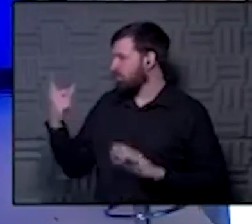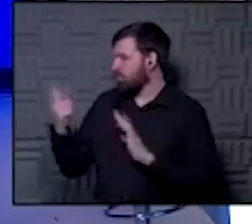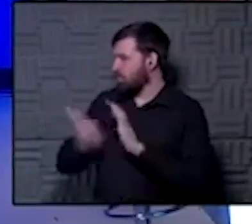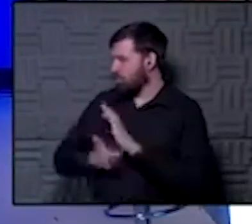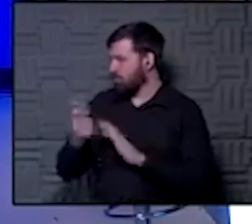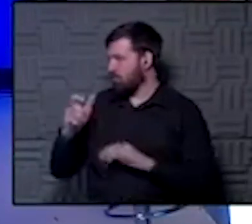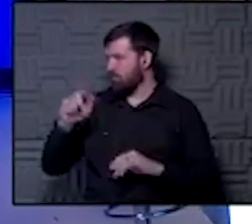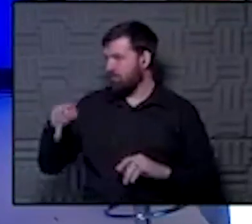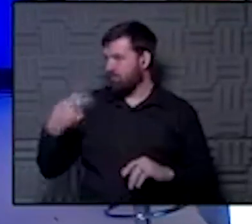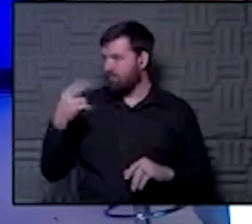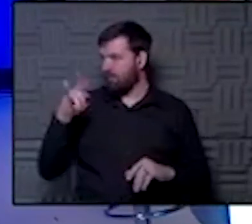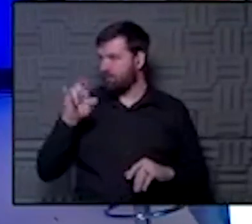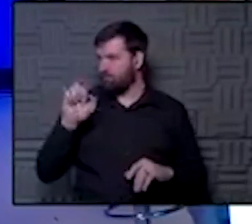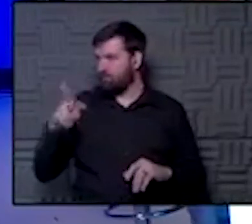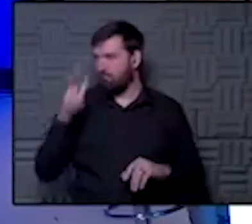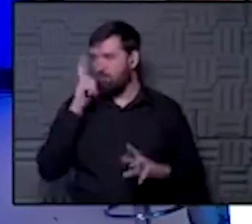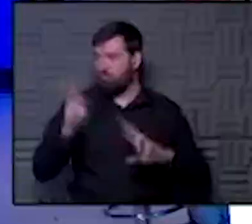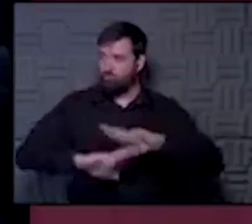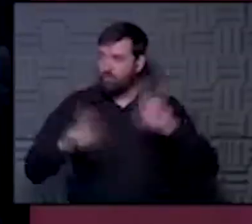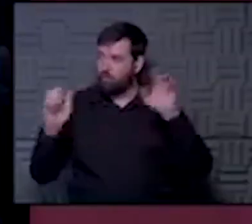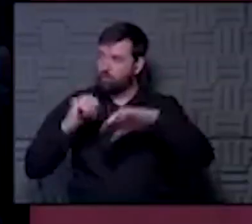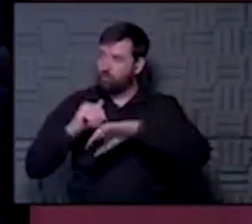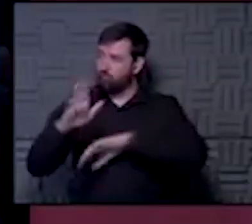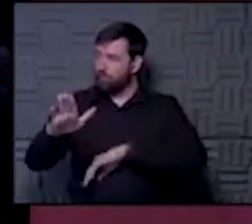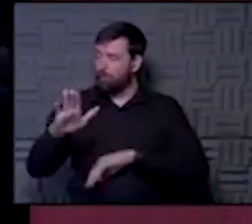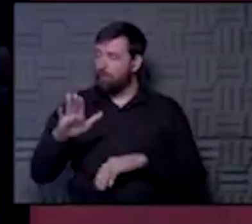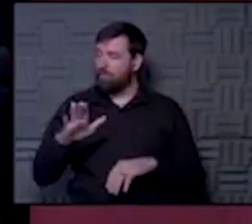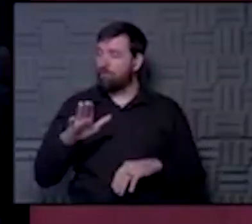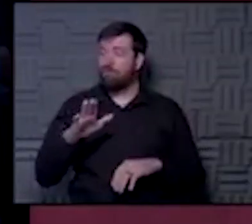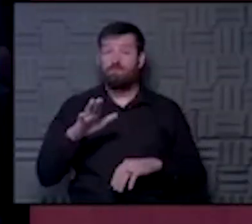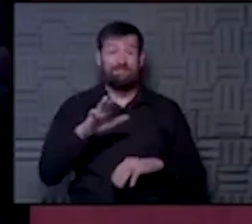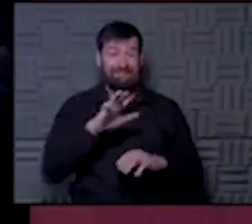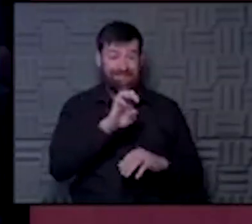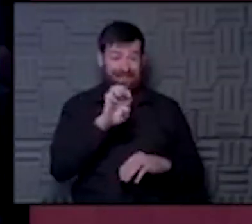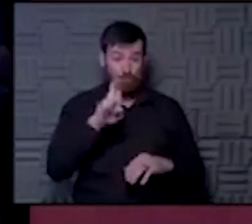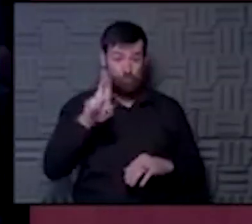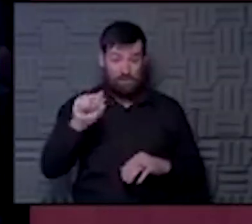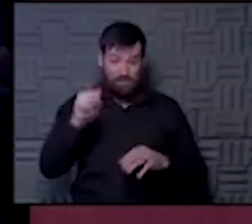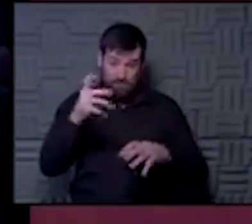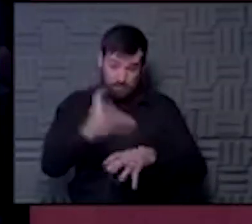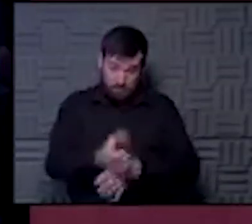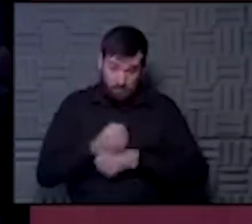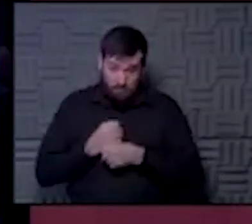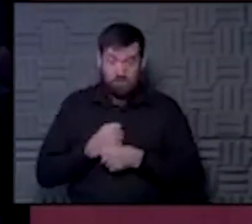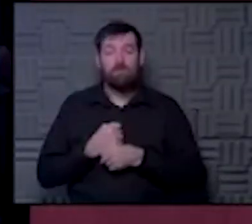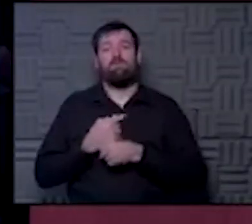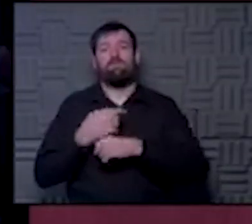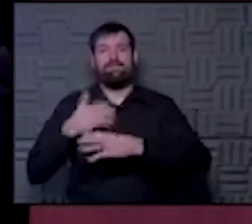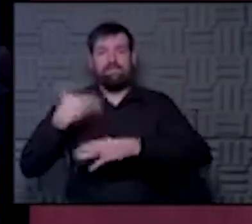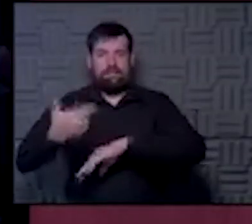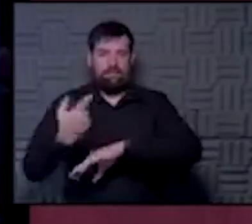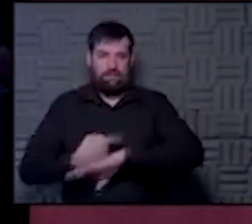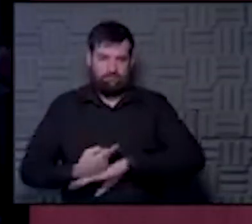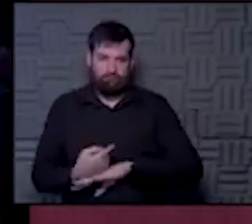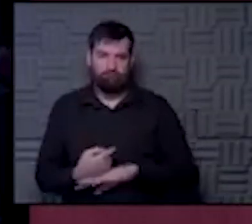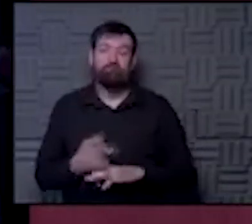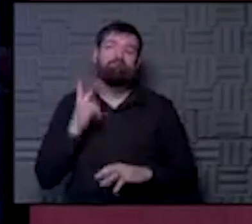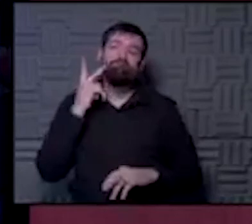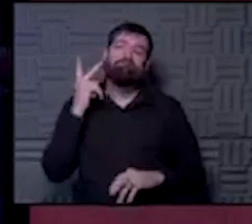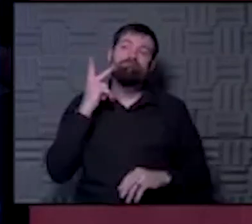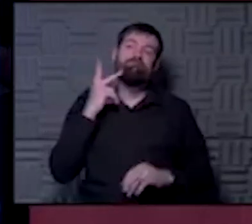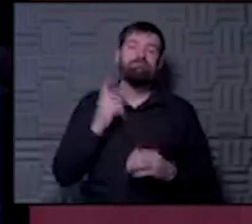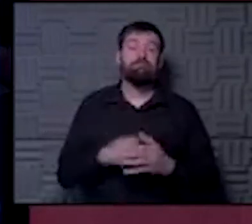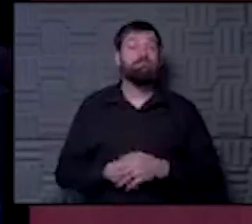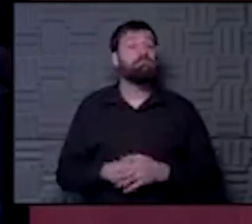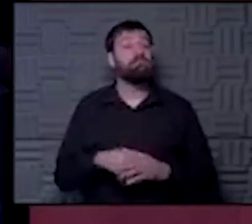will be ready to ship to the day after the EUA is issued. Yeah. So we'll see how long it is before that EUA